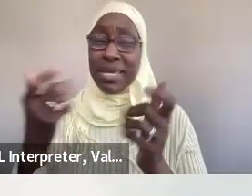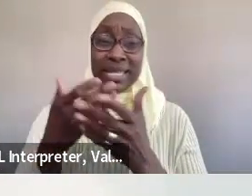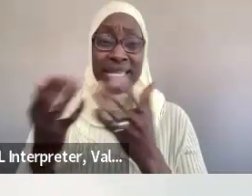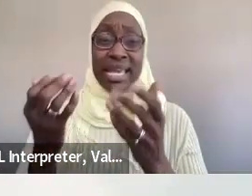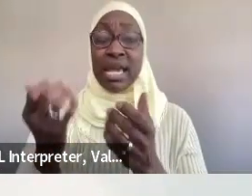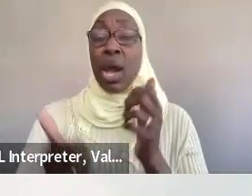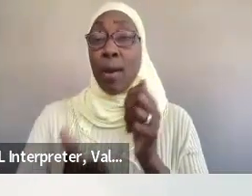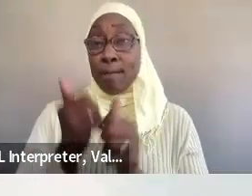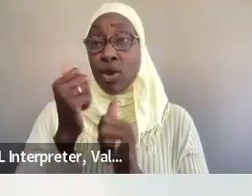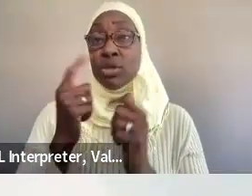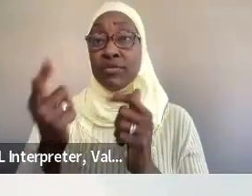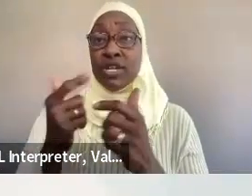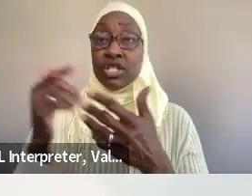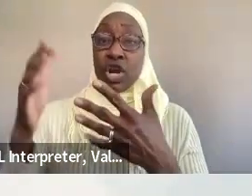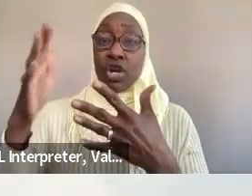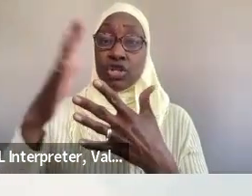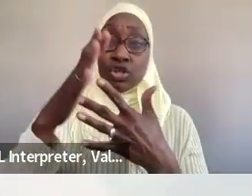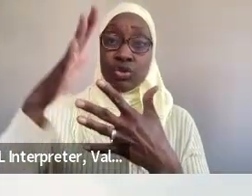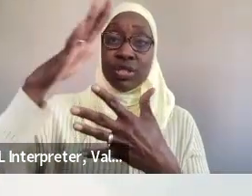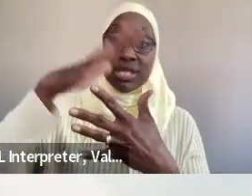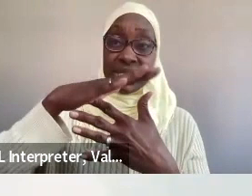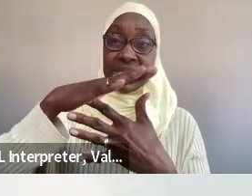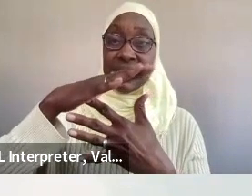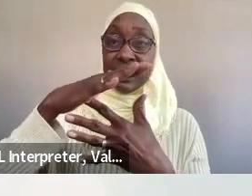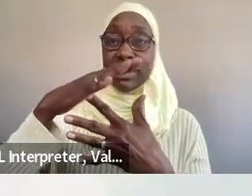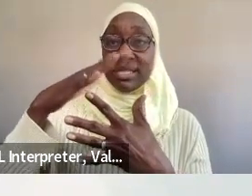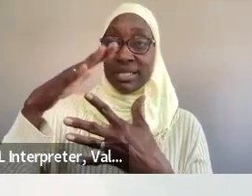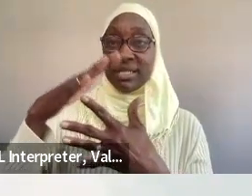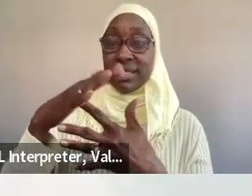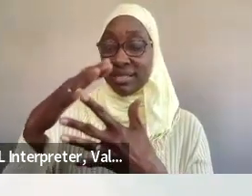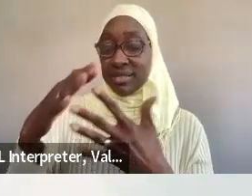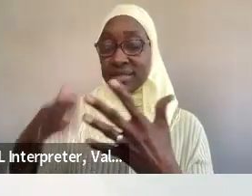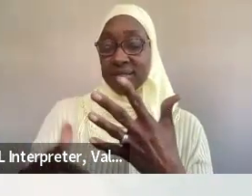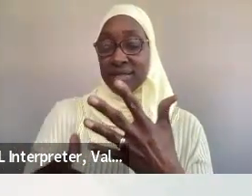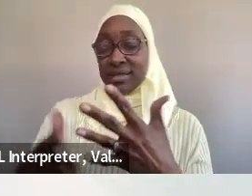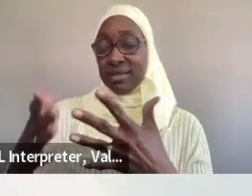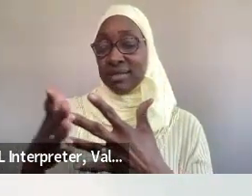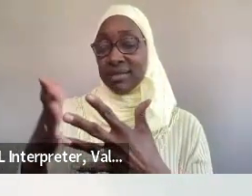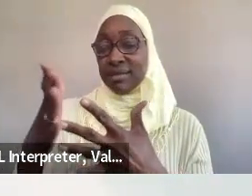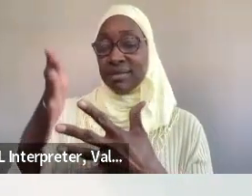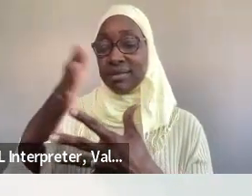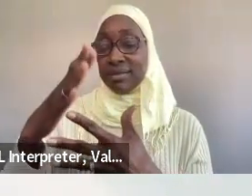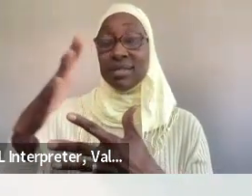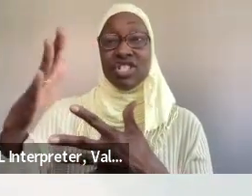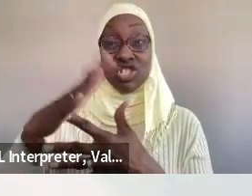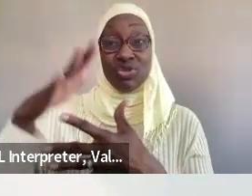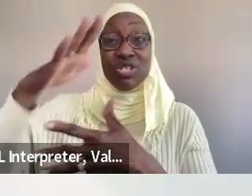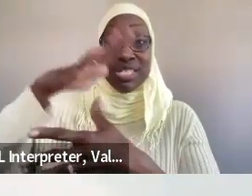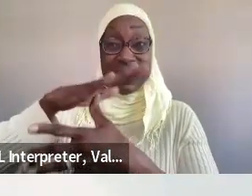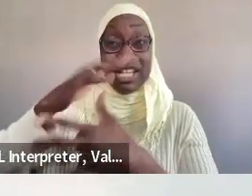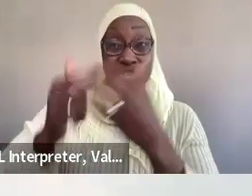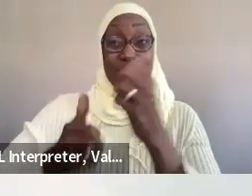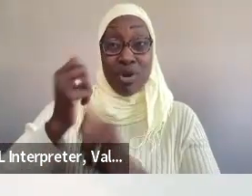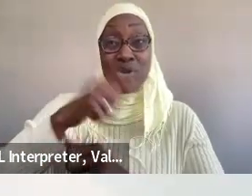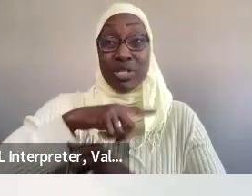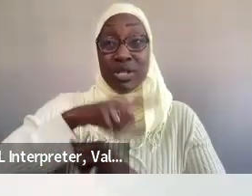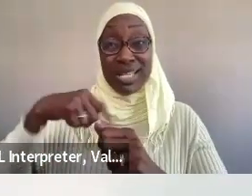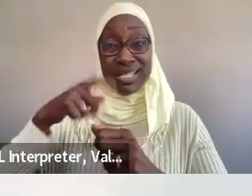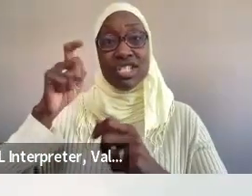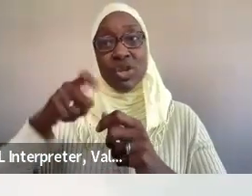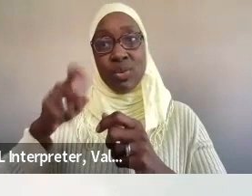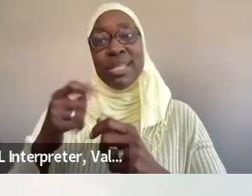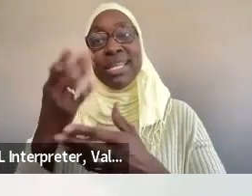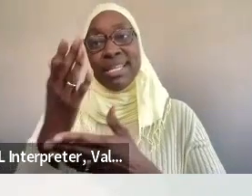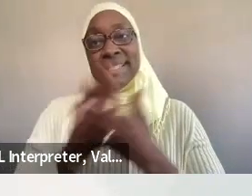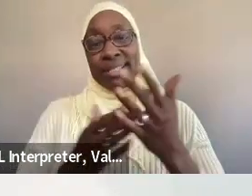seniors. So we're trying to work on recruiting freshmen as well as new upperclassmen as well. Also financing, as I mentioned,